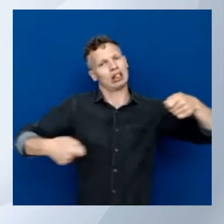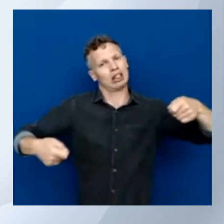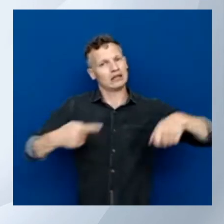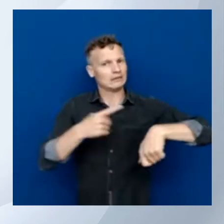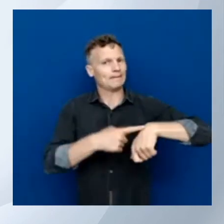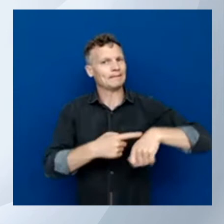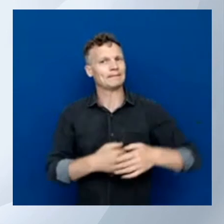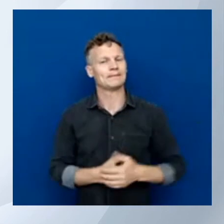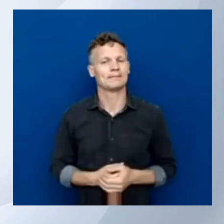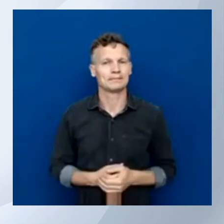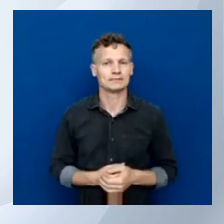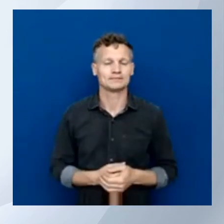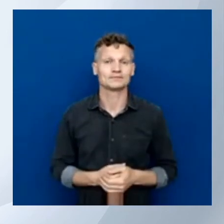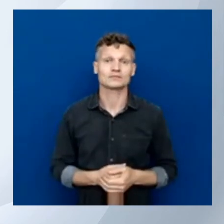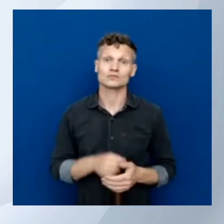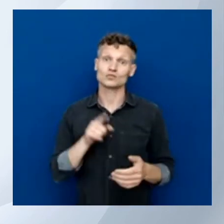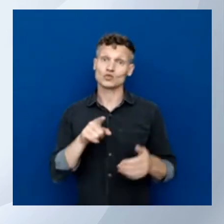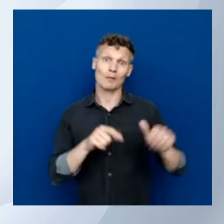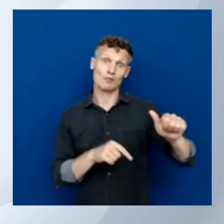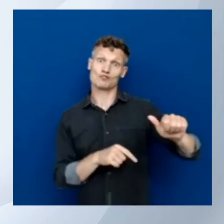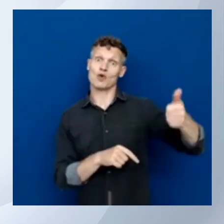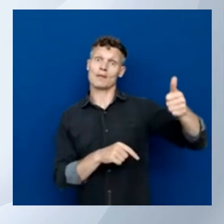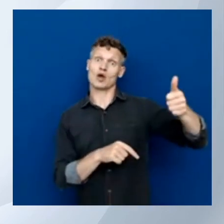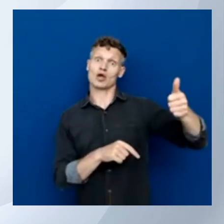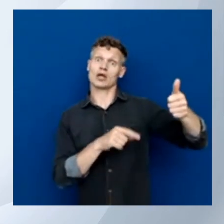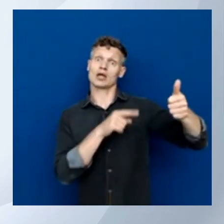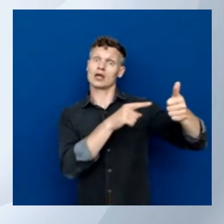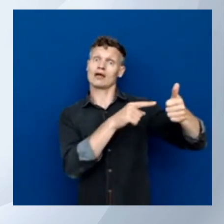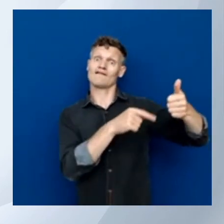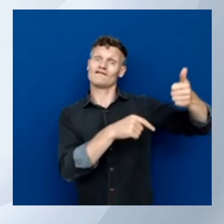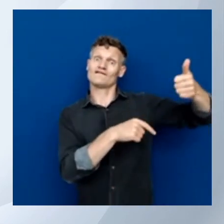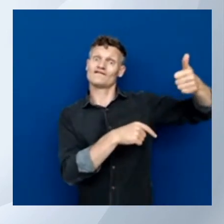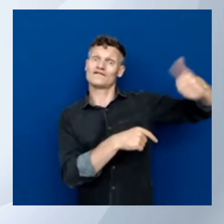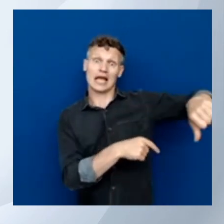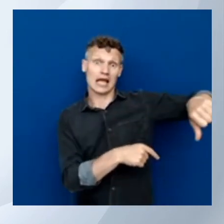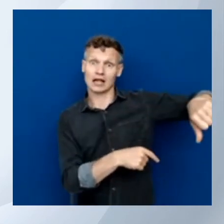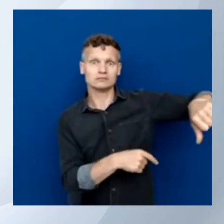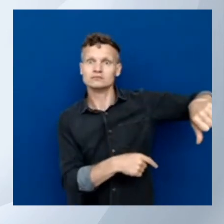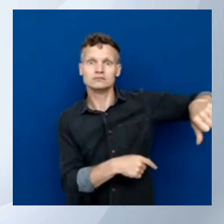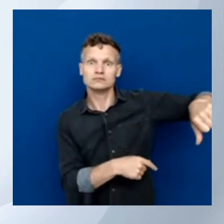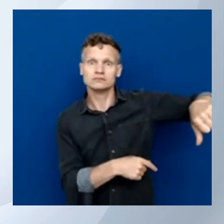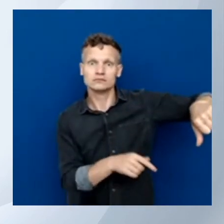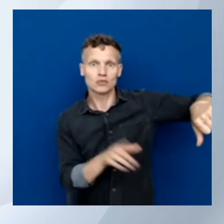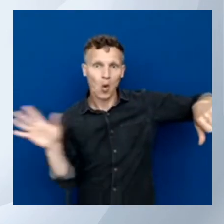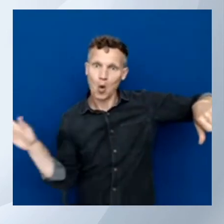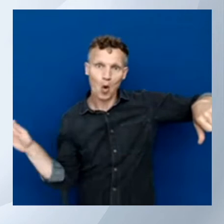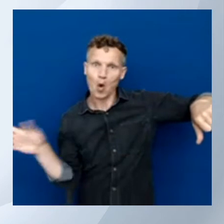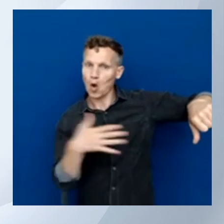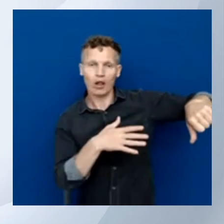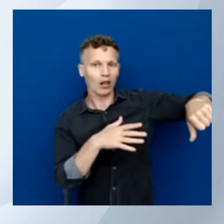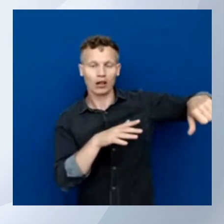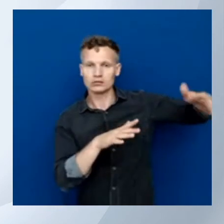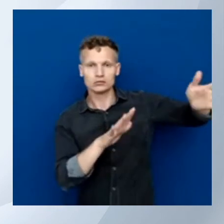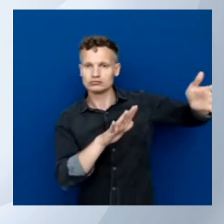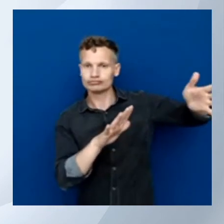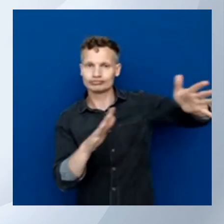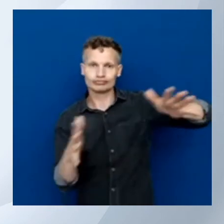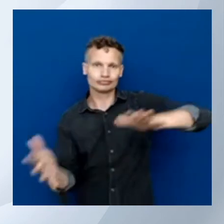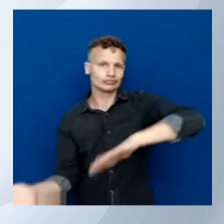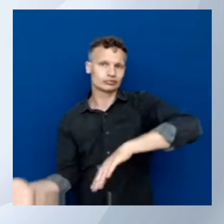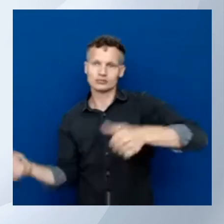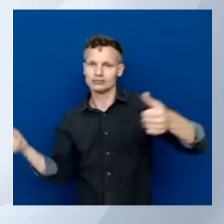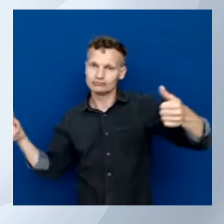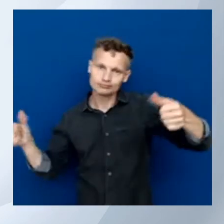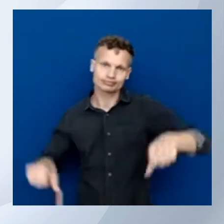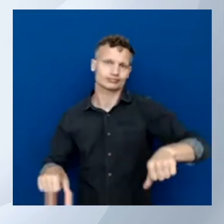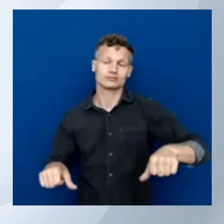primary server fails, well, it fails. Your application goes offline. Through the portal, you can go in and